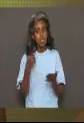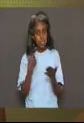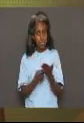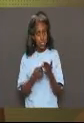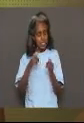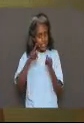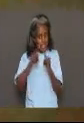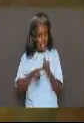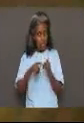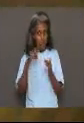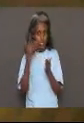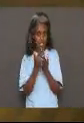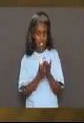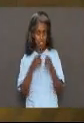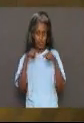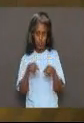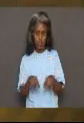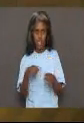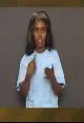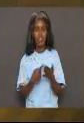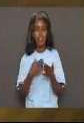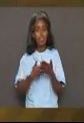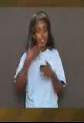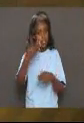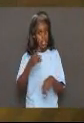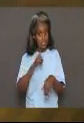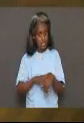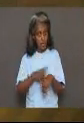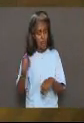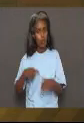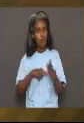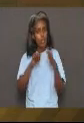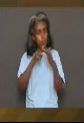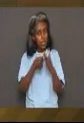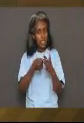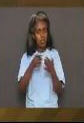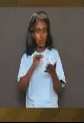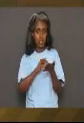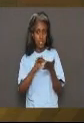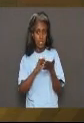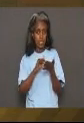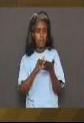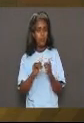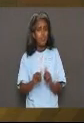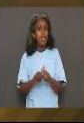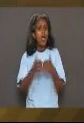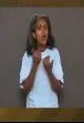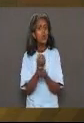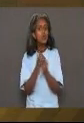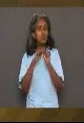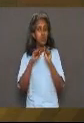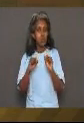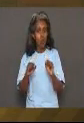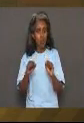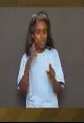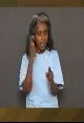one another. That is the end of the lesson for today. Next time, we will begin to